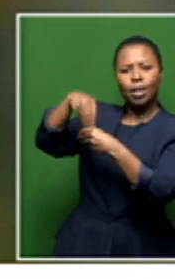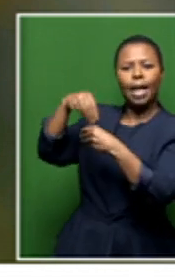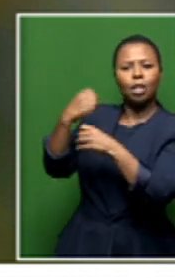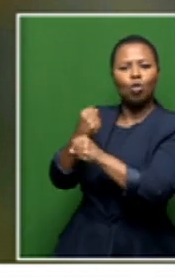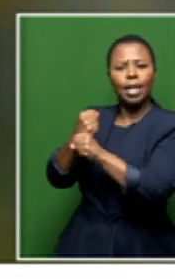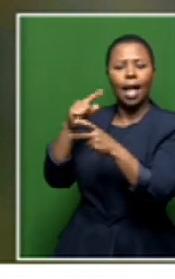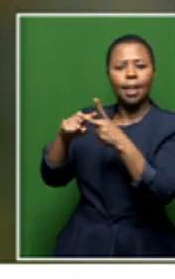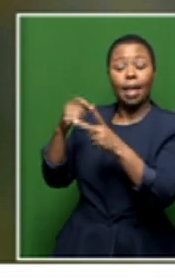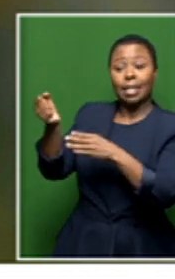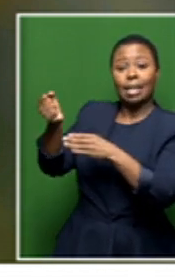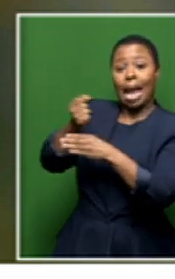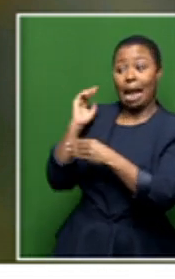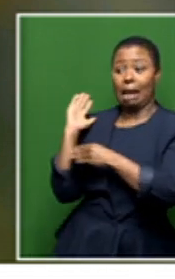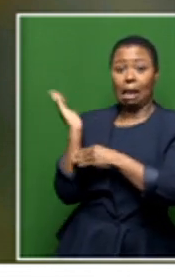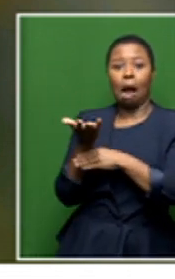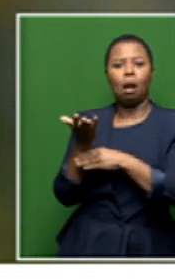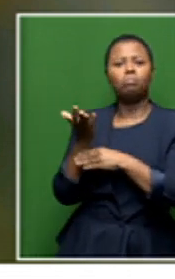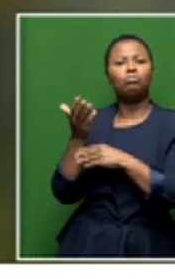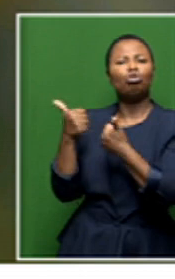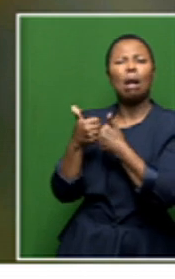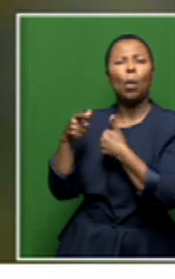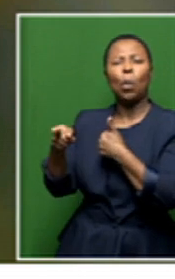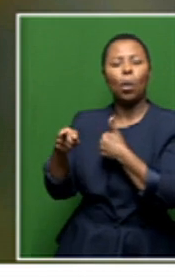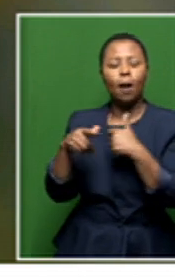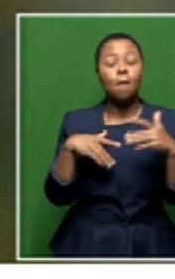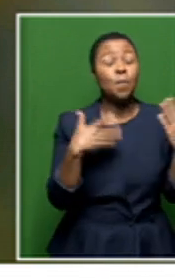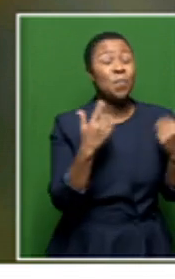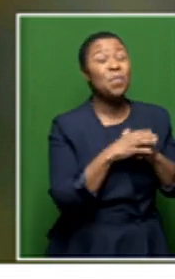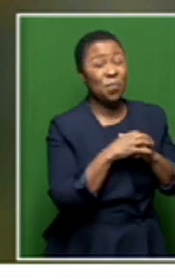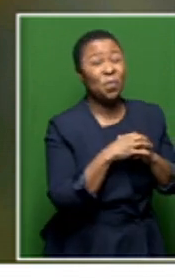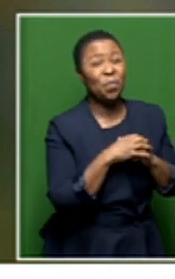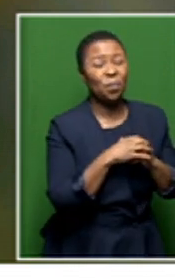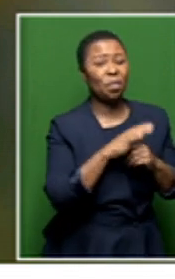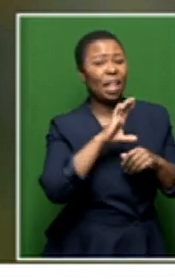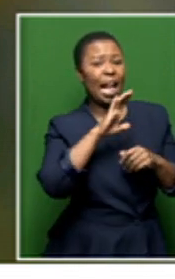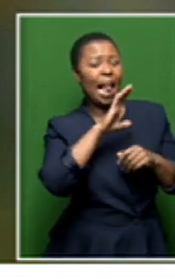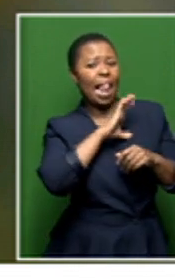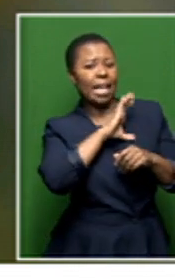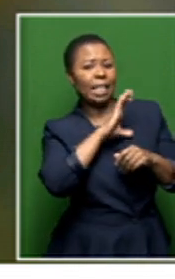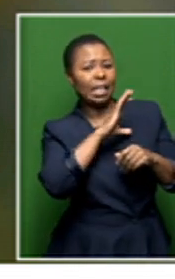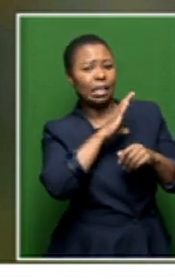caterer. I think one of the biggest ones is clientele.